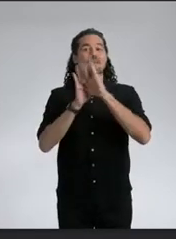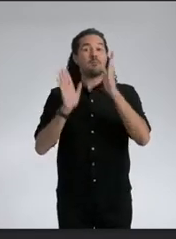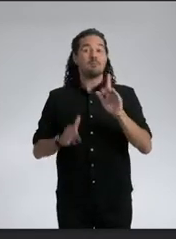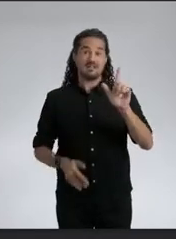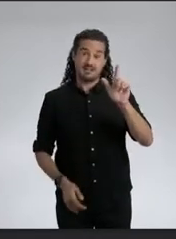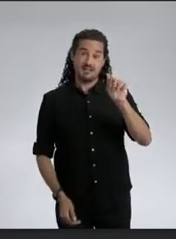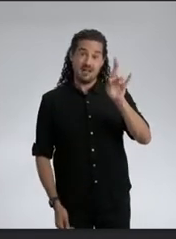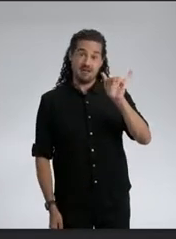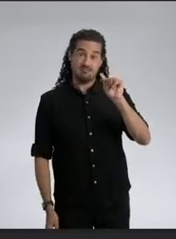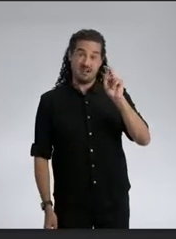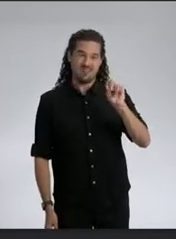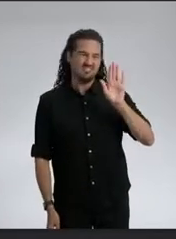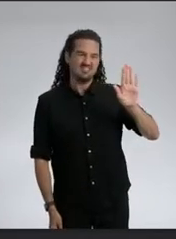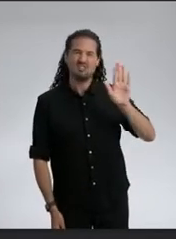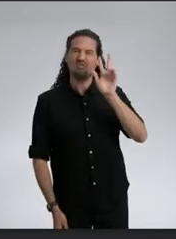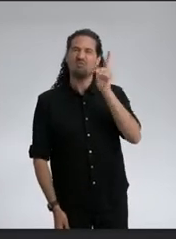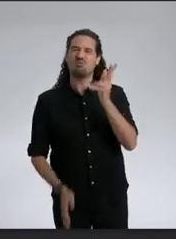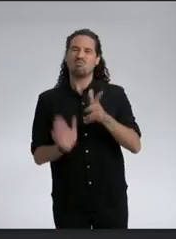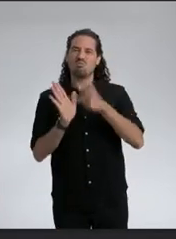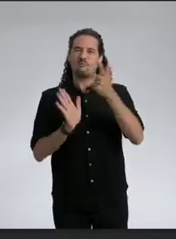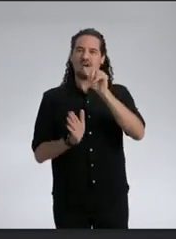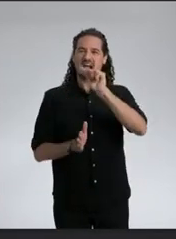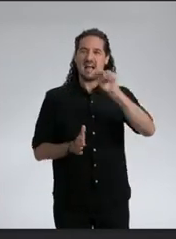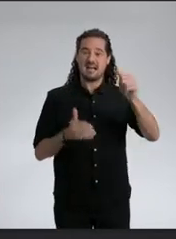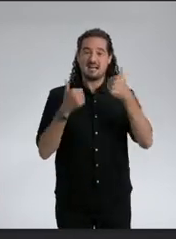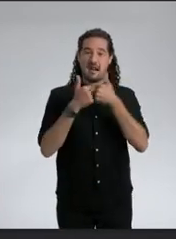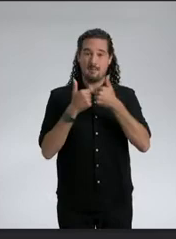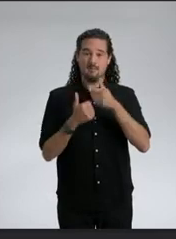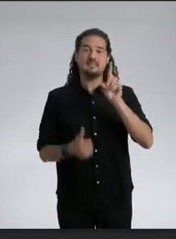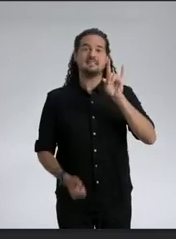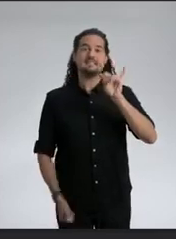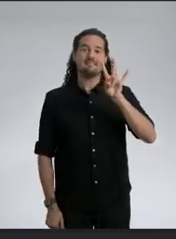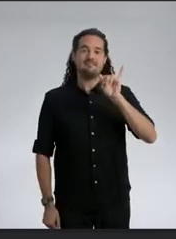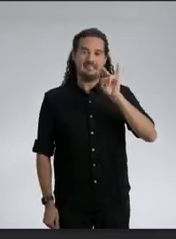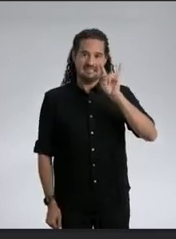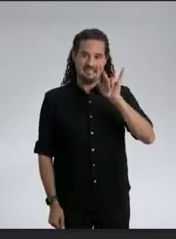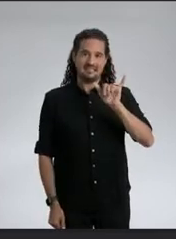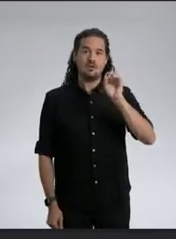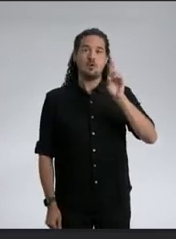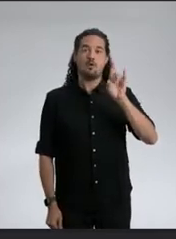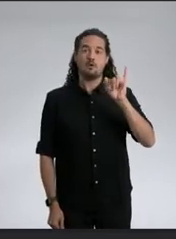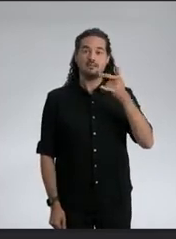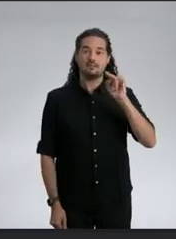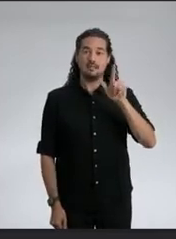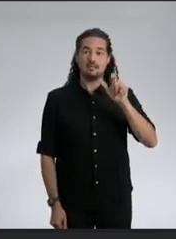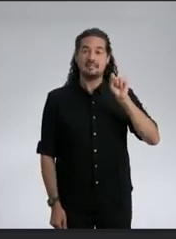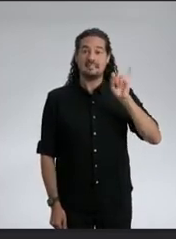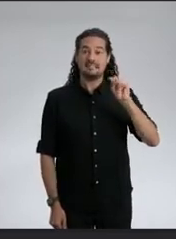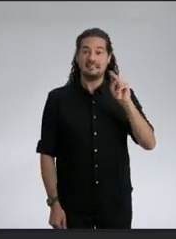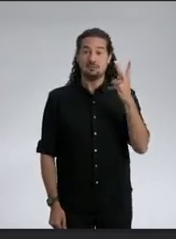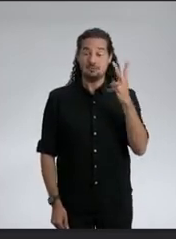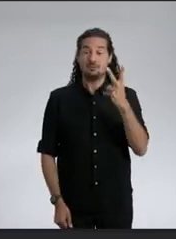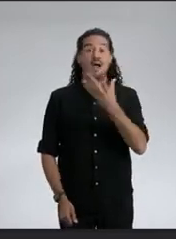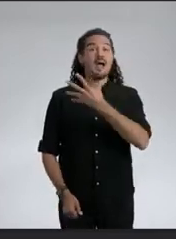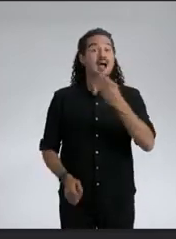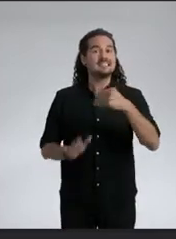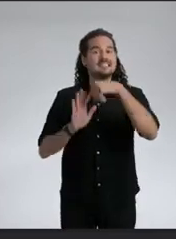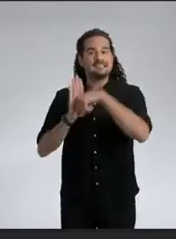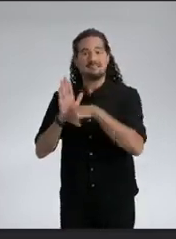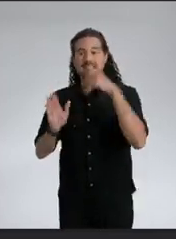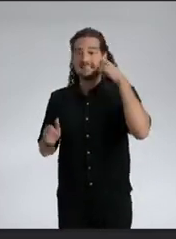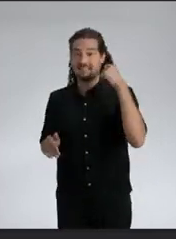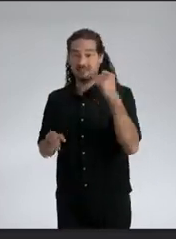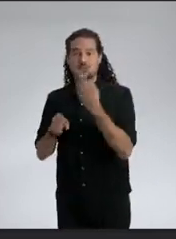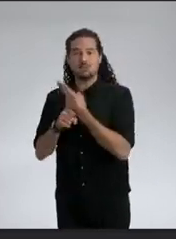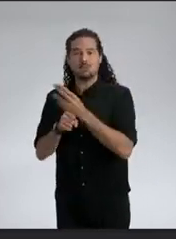game, Divinity Original Sin 2, to Mac and now to iPad. And Deep Silver is using M1 and Metal's modern